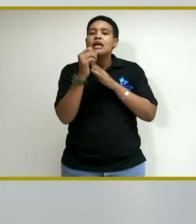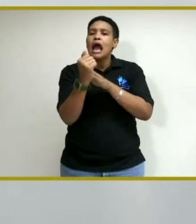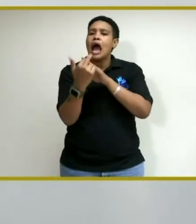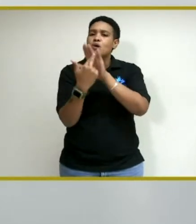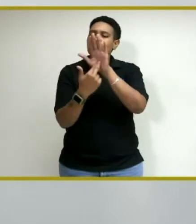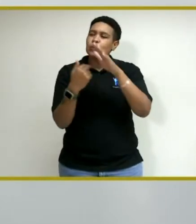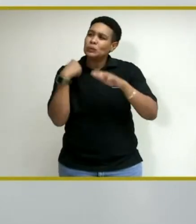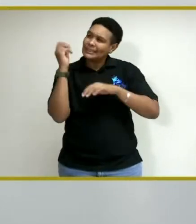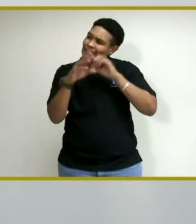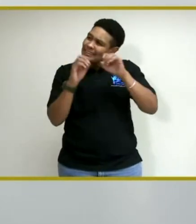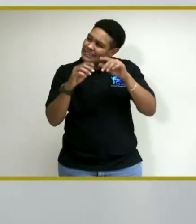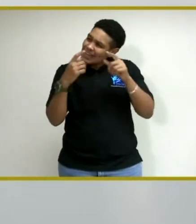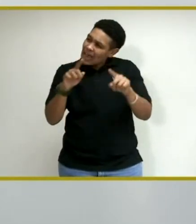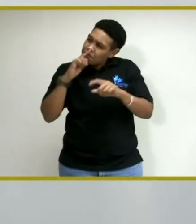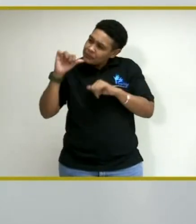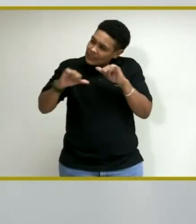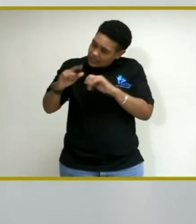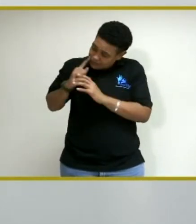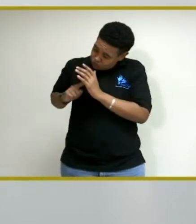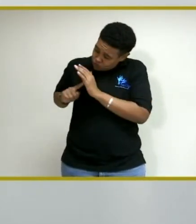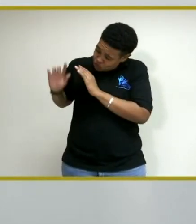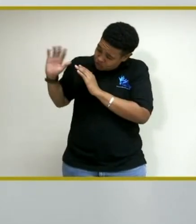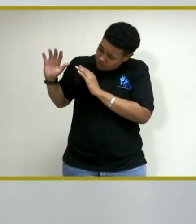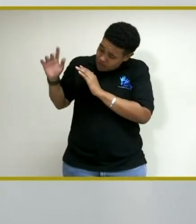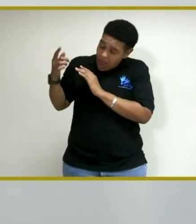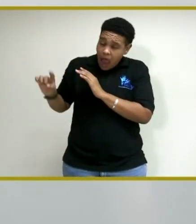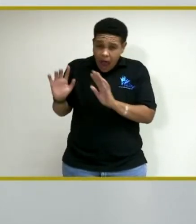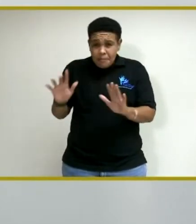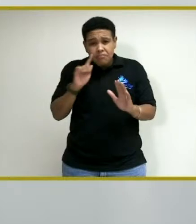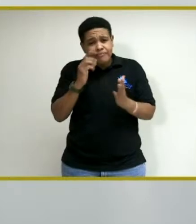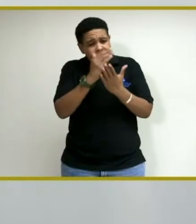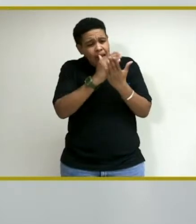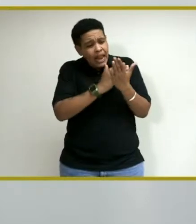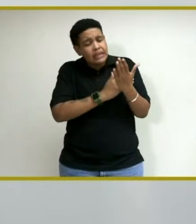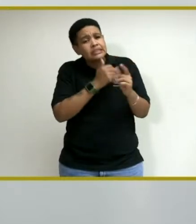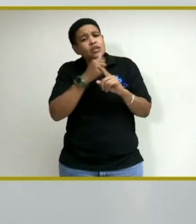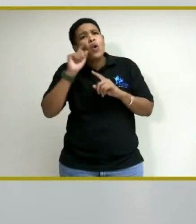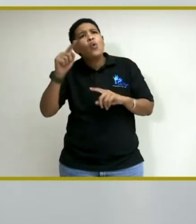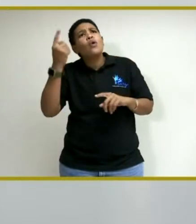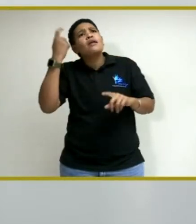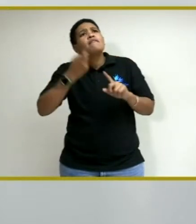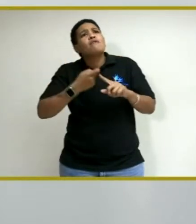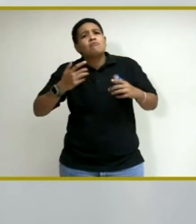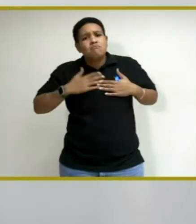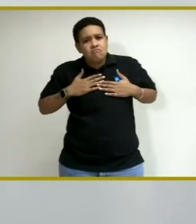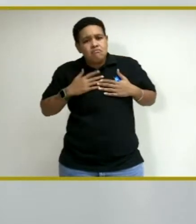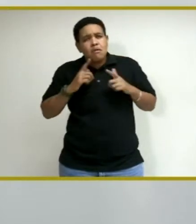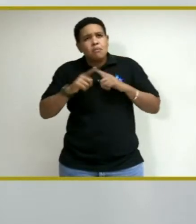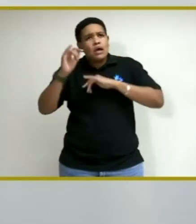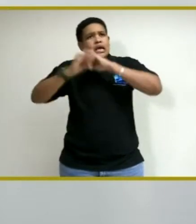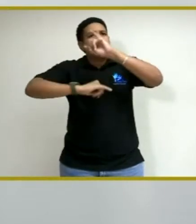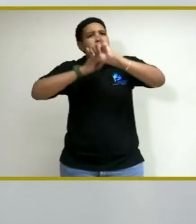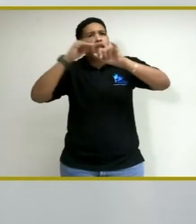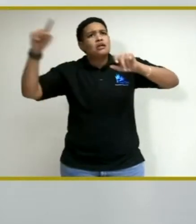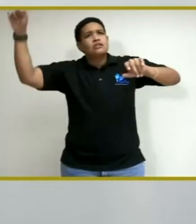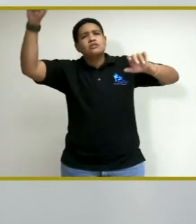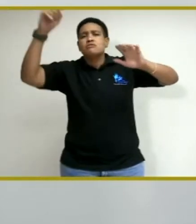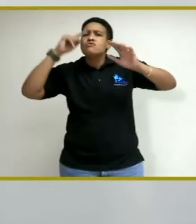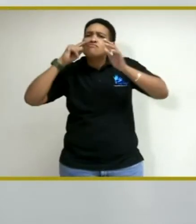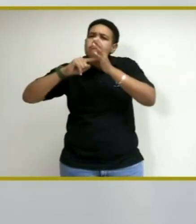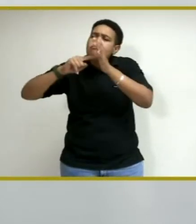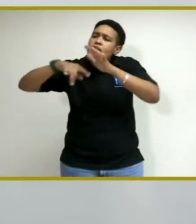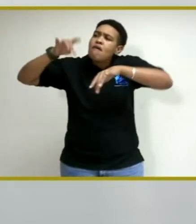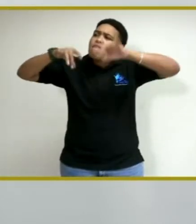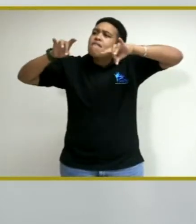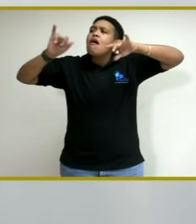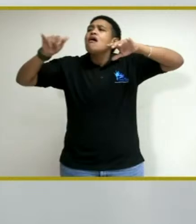guidelines, based on the scientific research, based on the lessons not just from us but from the international community, from our multilateral partners